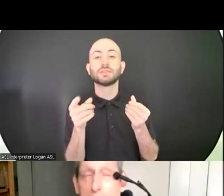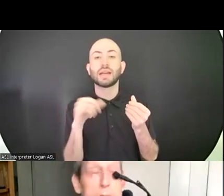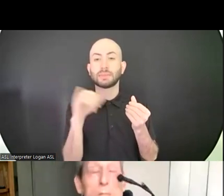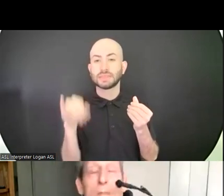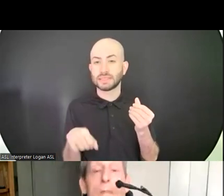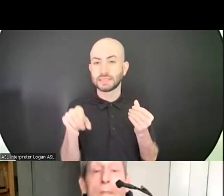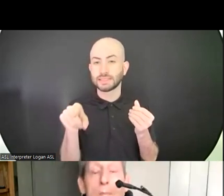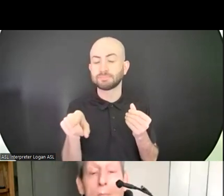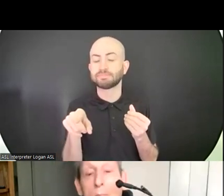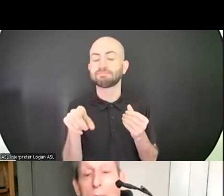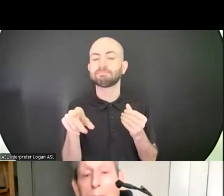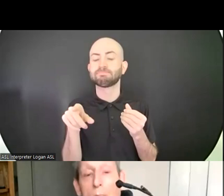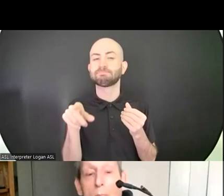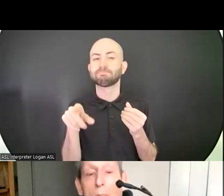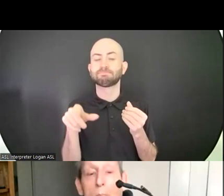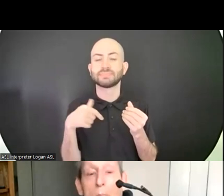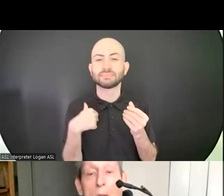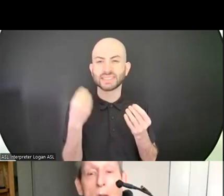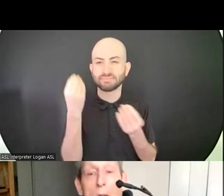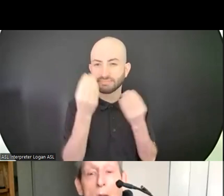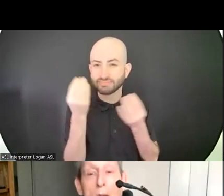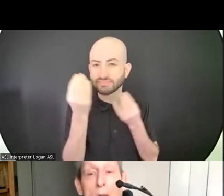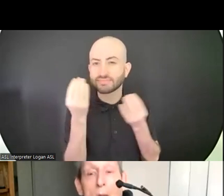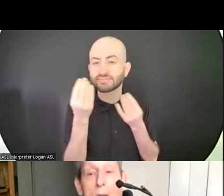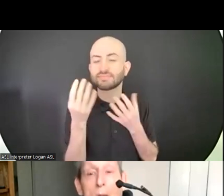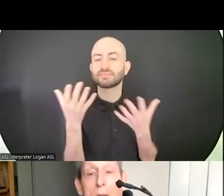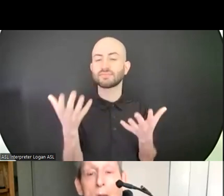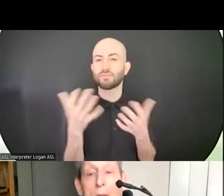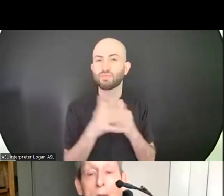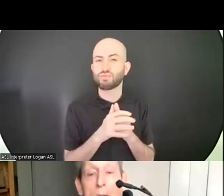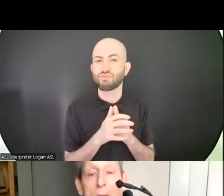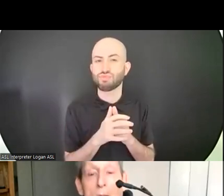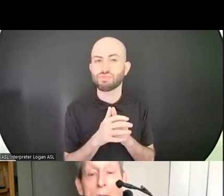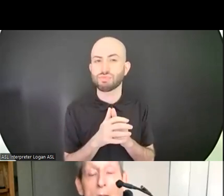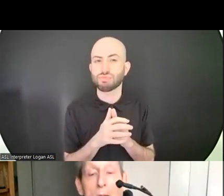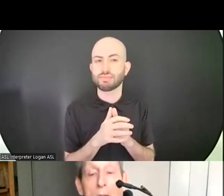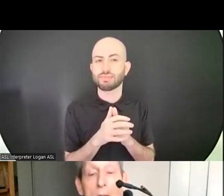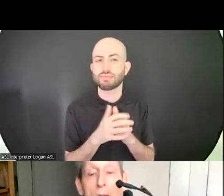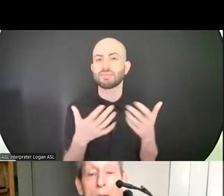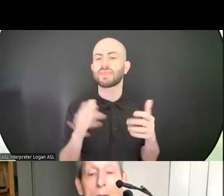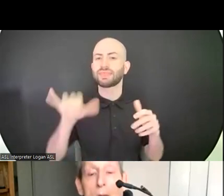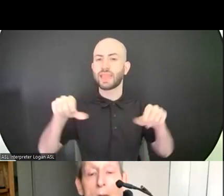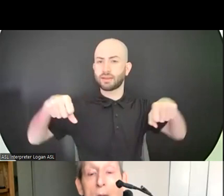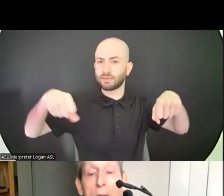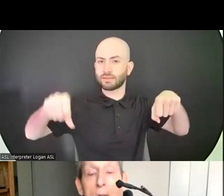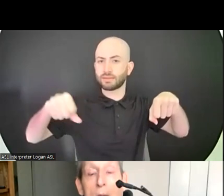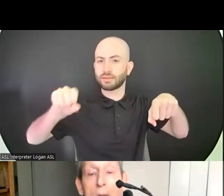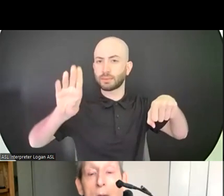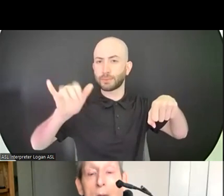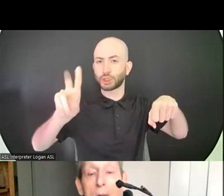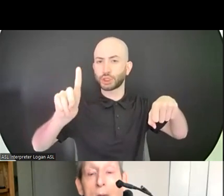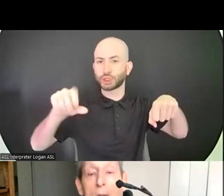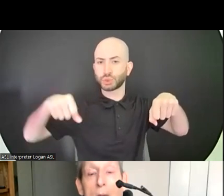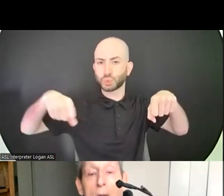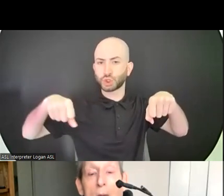about uh so the the bird the bird scooters and there's a few other scooter companies